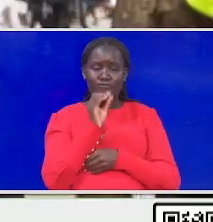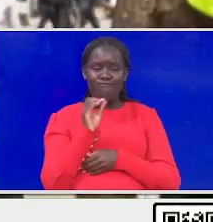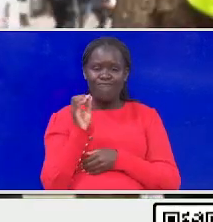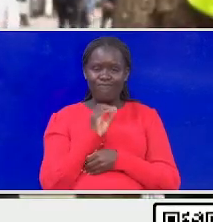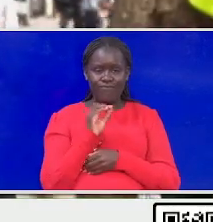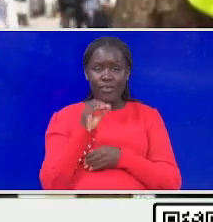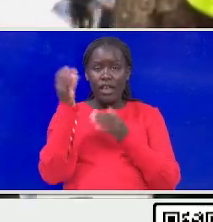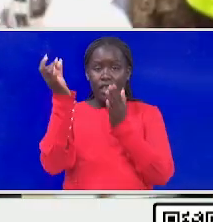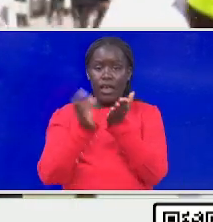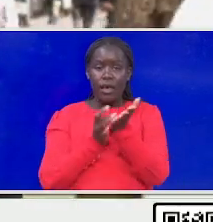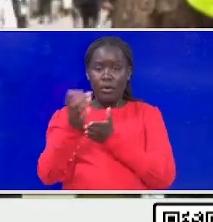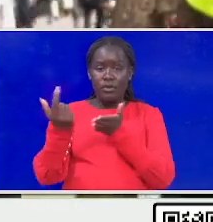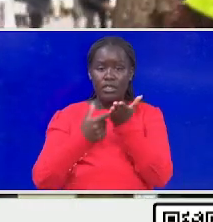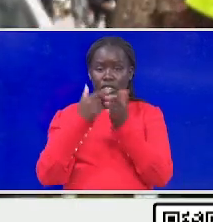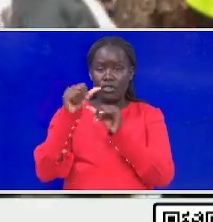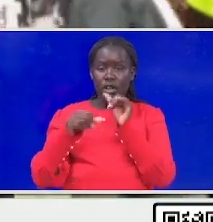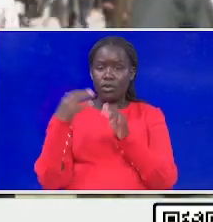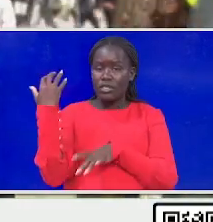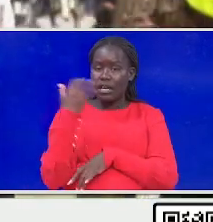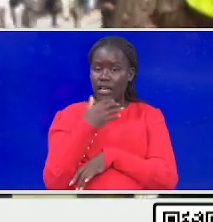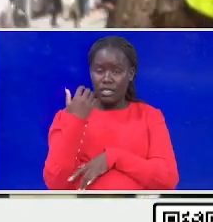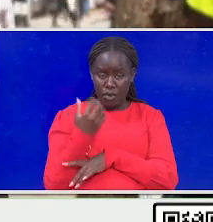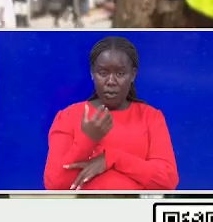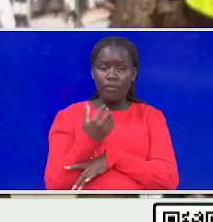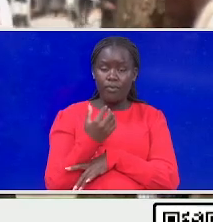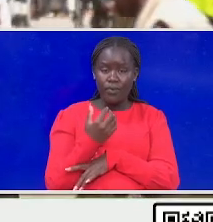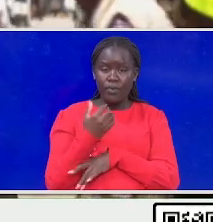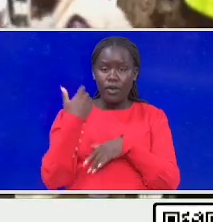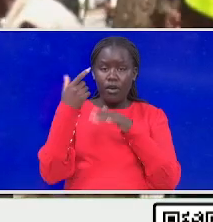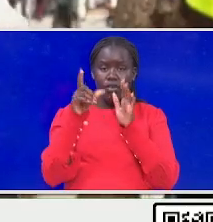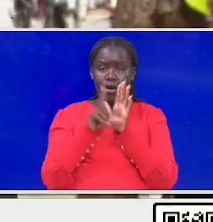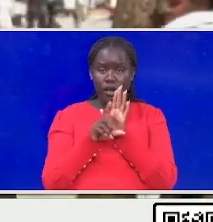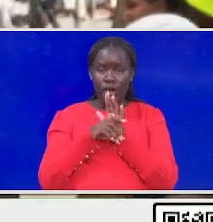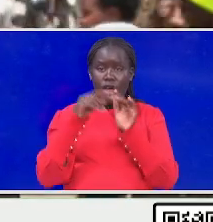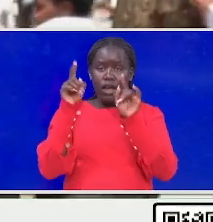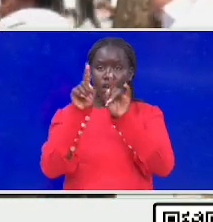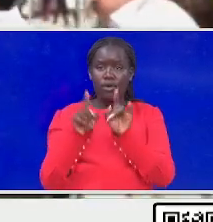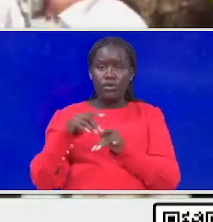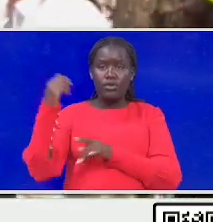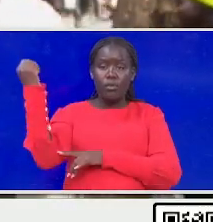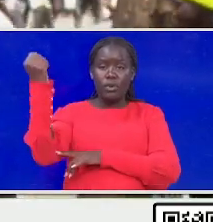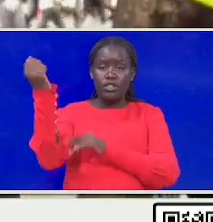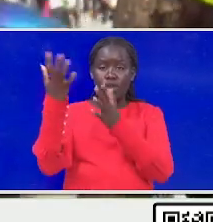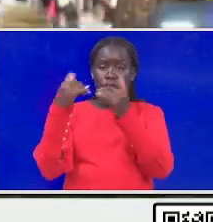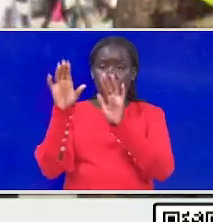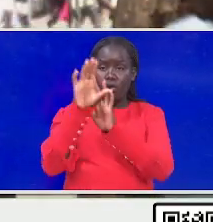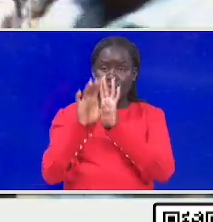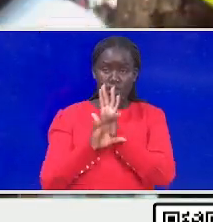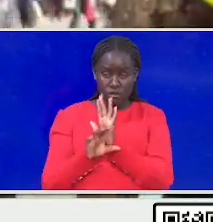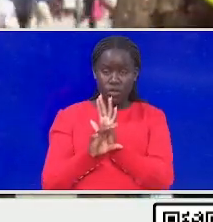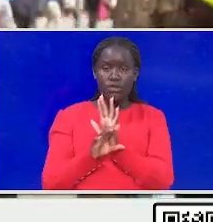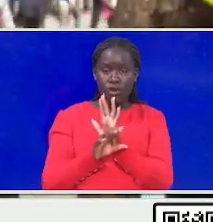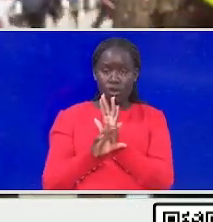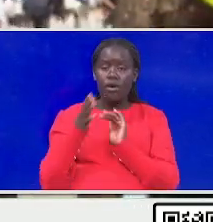motion against Deputy President Rigathi Gachagua being a dichotomy of legal and political. Now, constitutional pundits warn